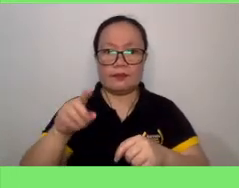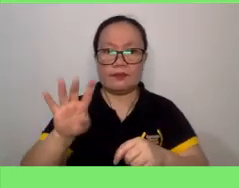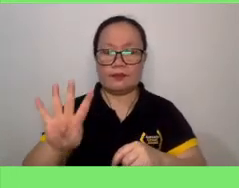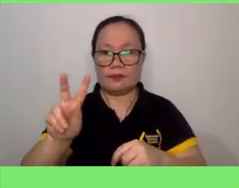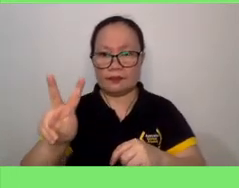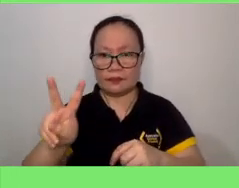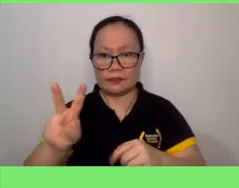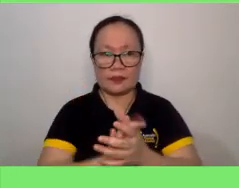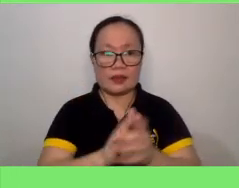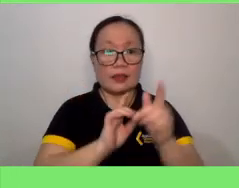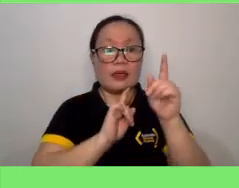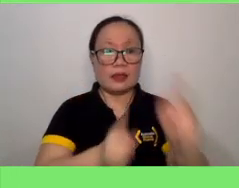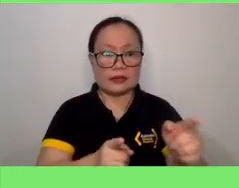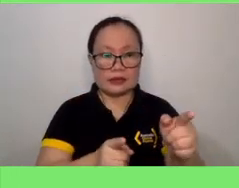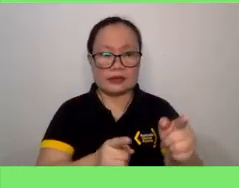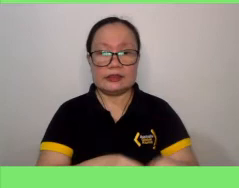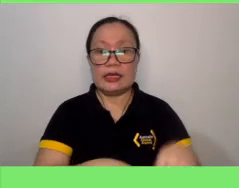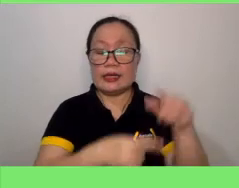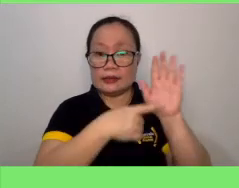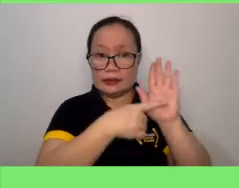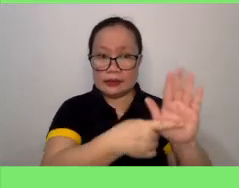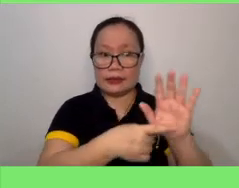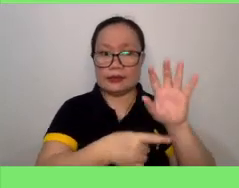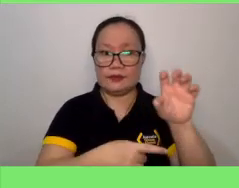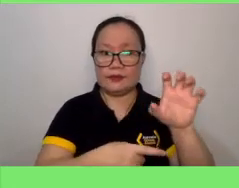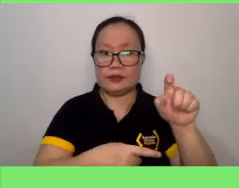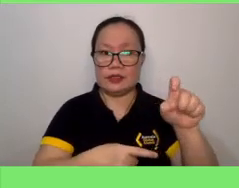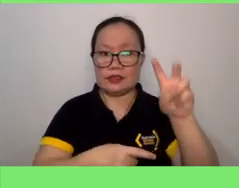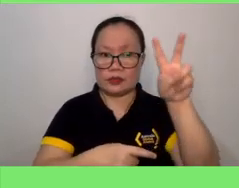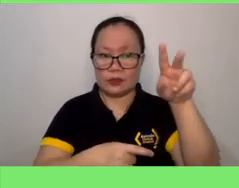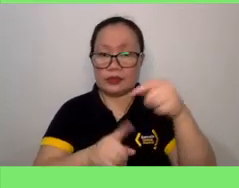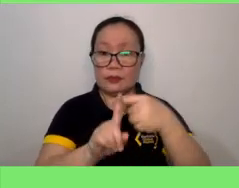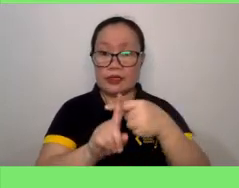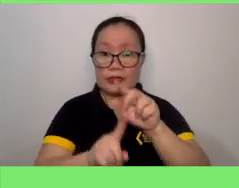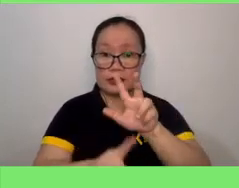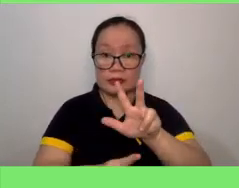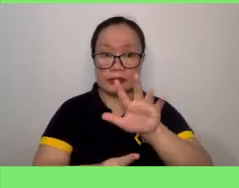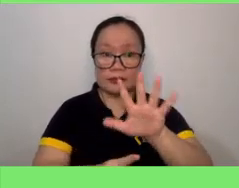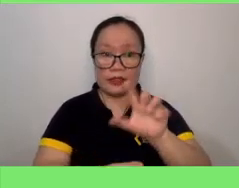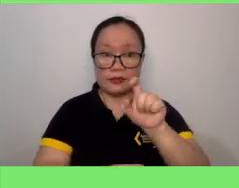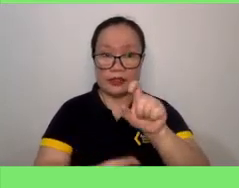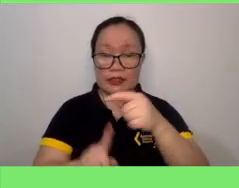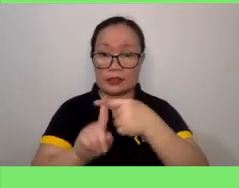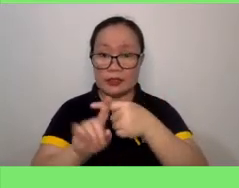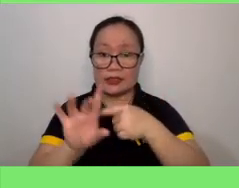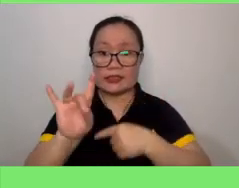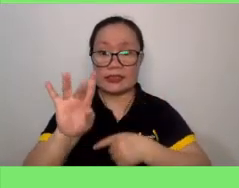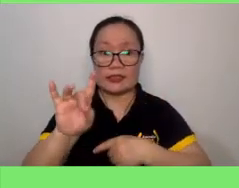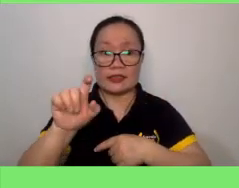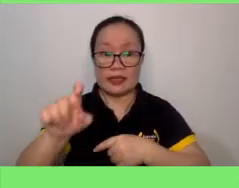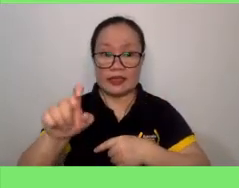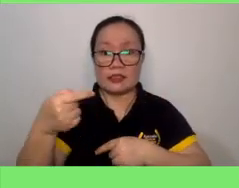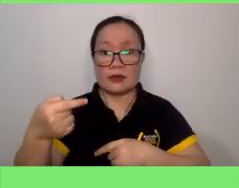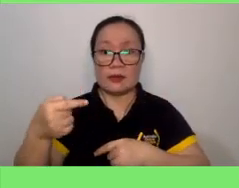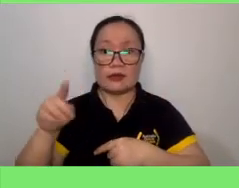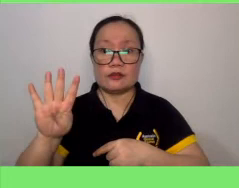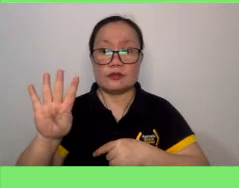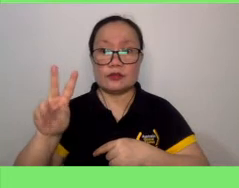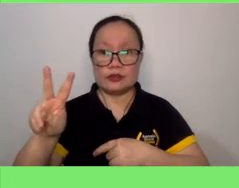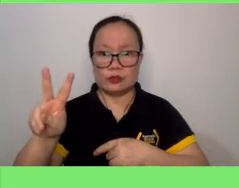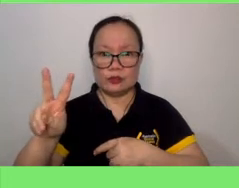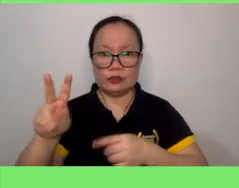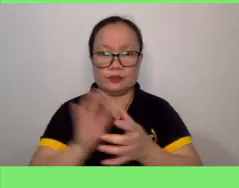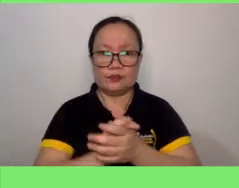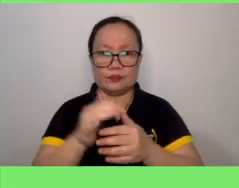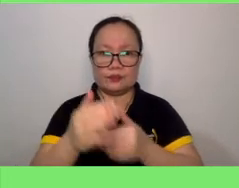our answer using FOIL method is negative 15x squared plus 53x minus 42. Now, let us solve